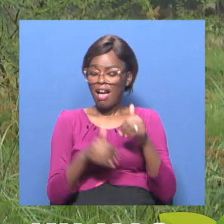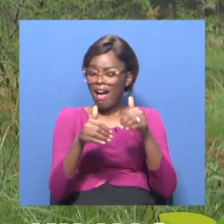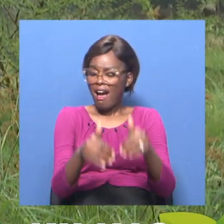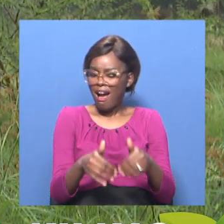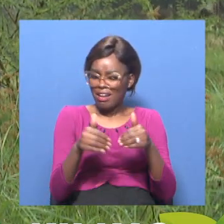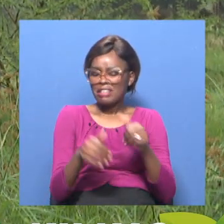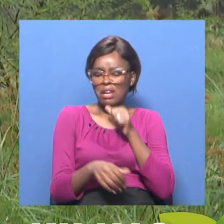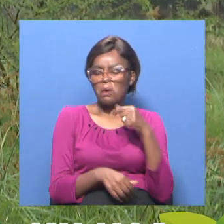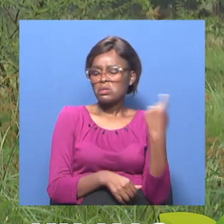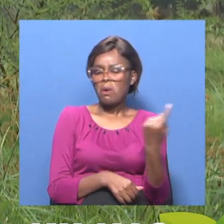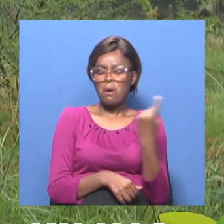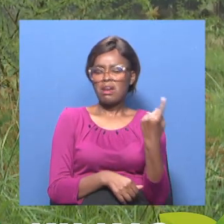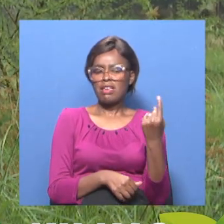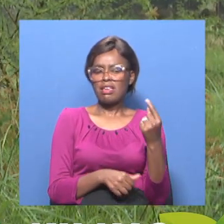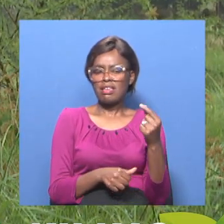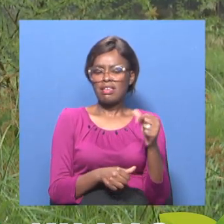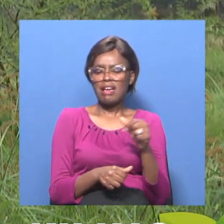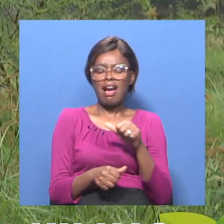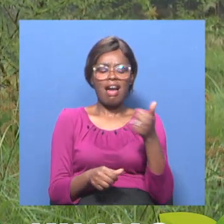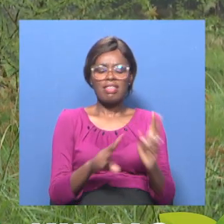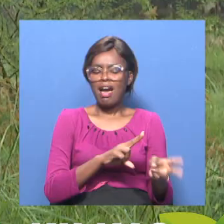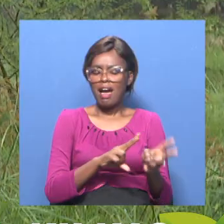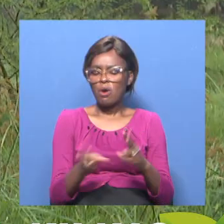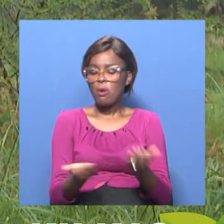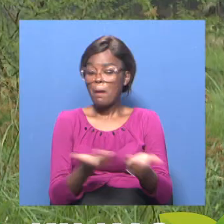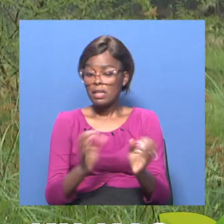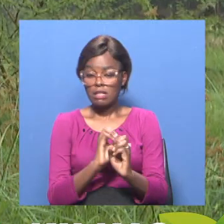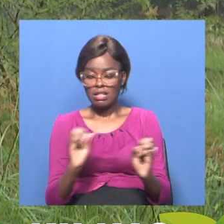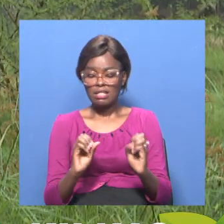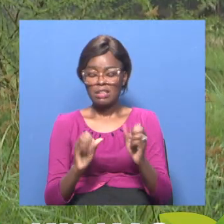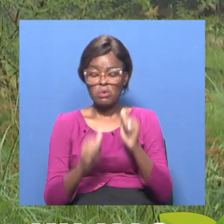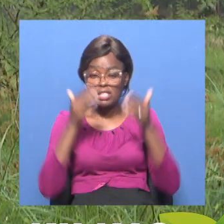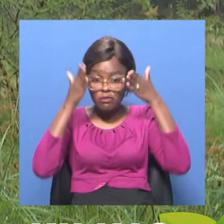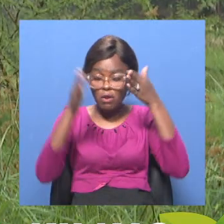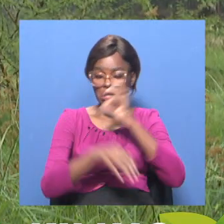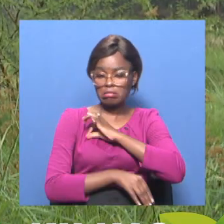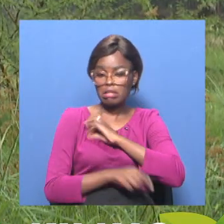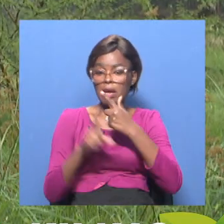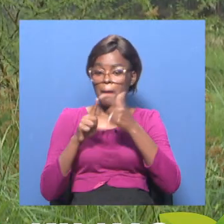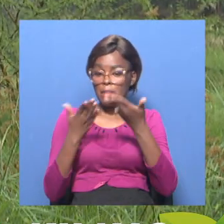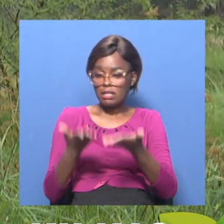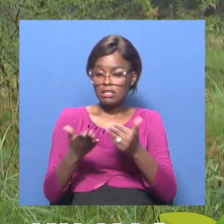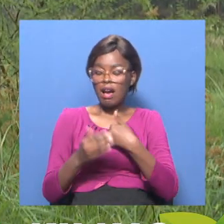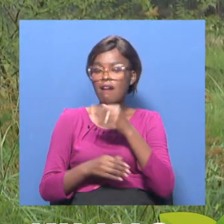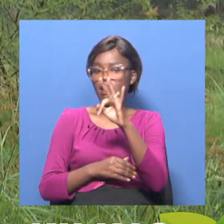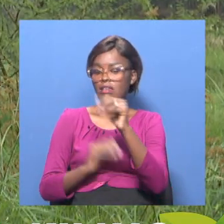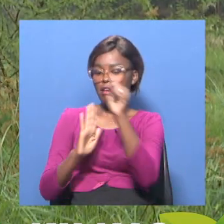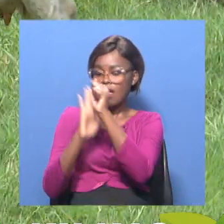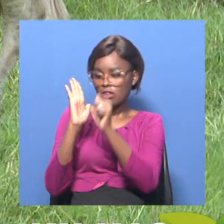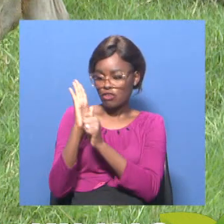in any business, you shouldn't just focus on profitability. There's certain pillars, and I have 3 pillars for us